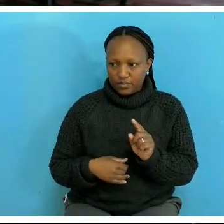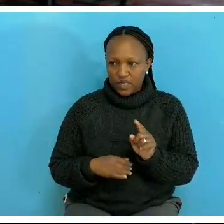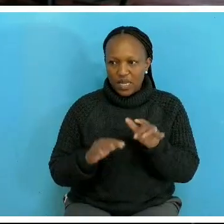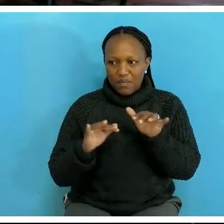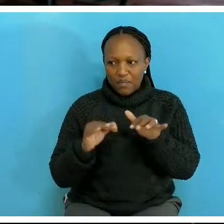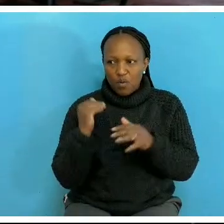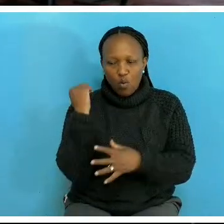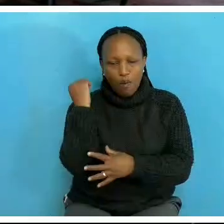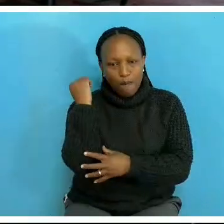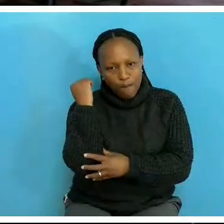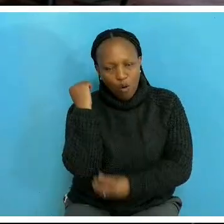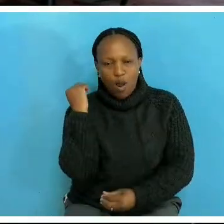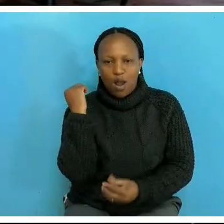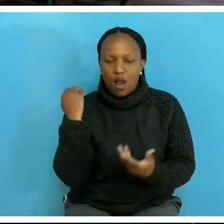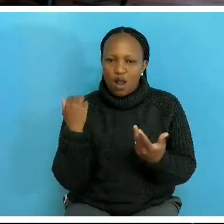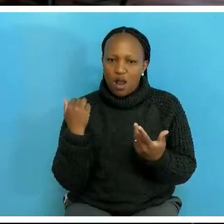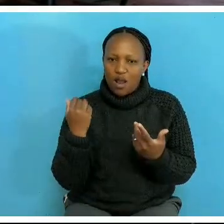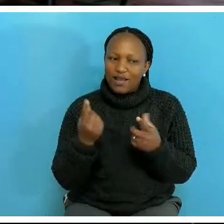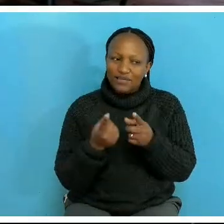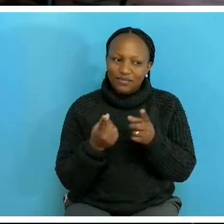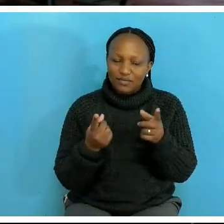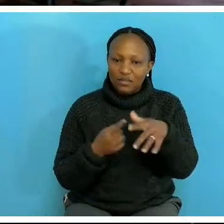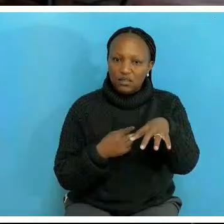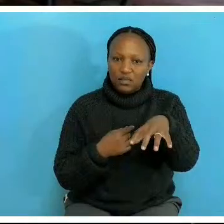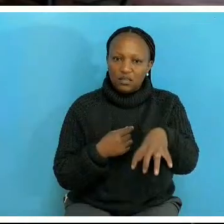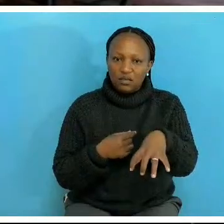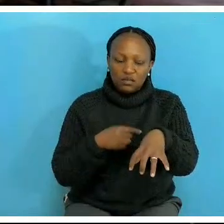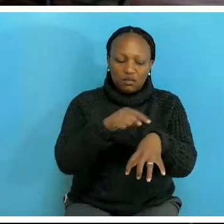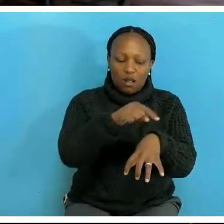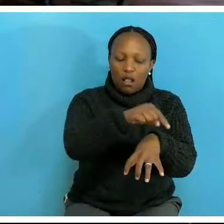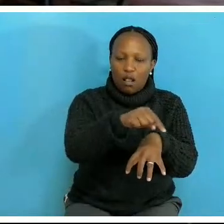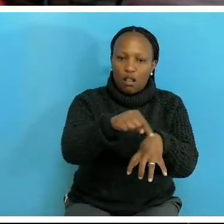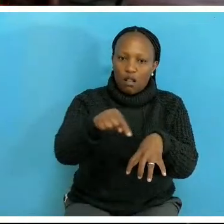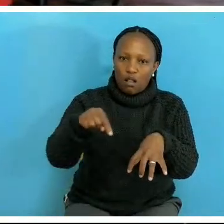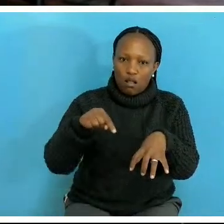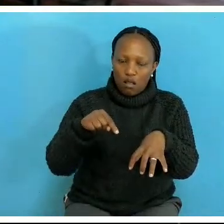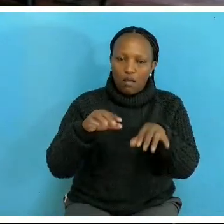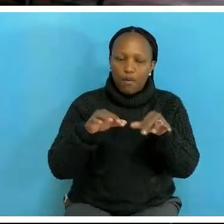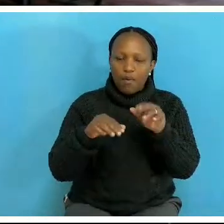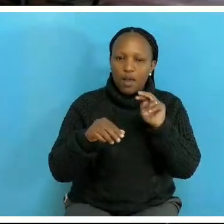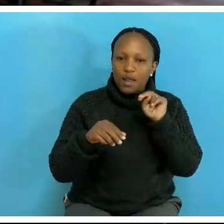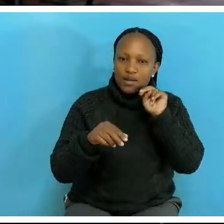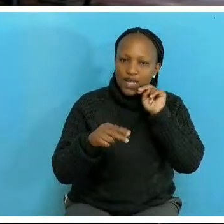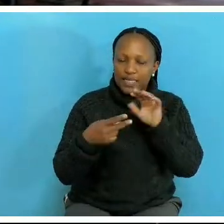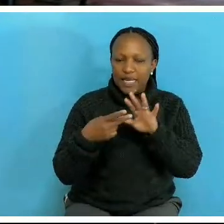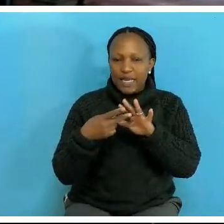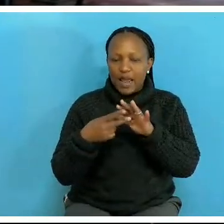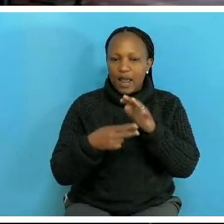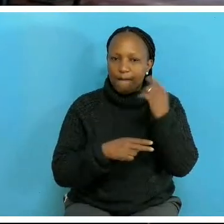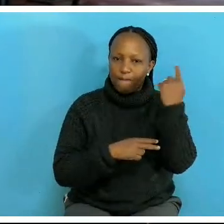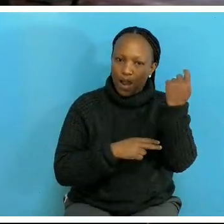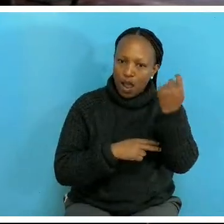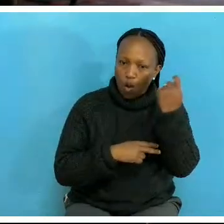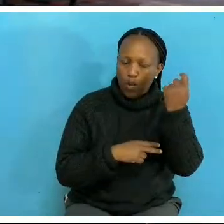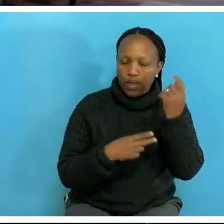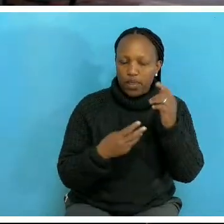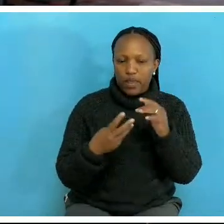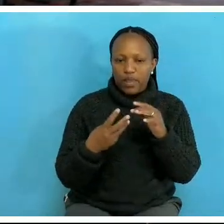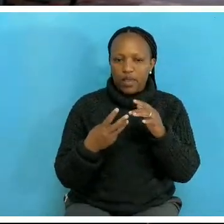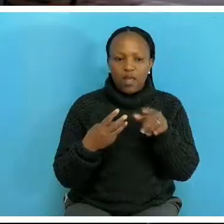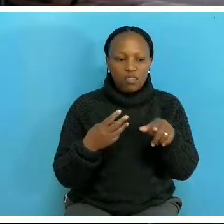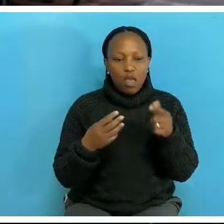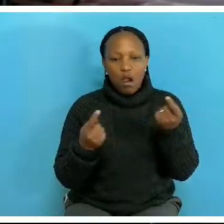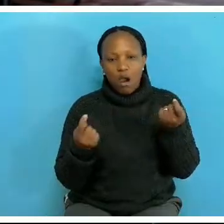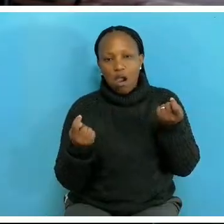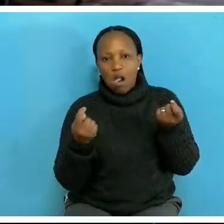poorest. And everyone that comes out from either Nigeria, Malawi, they are the ones that are running this